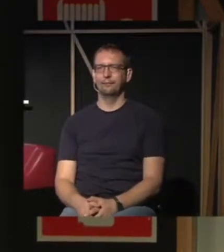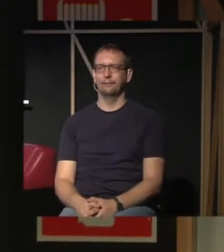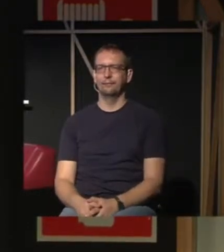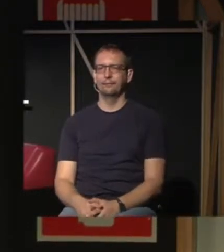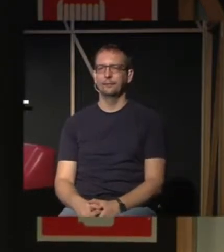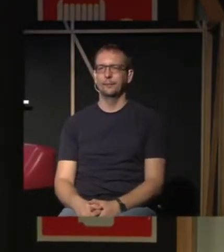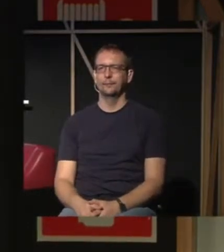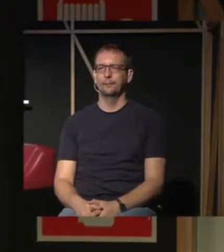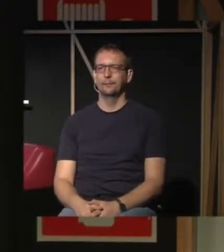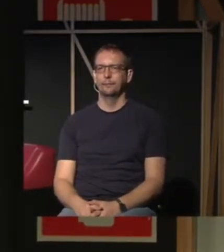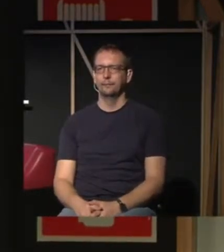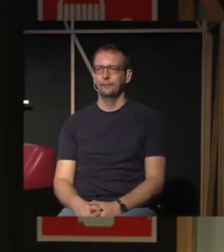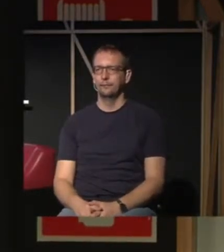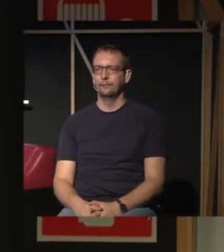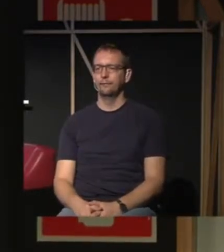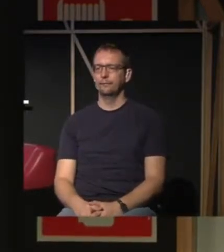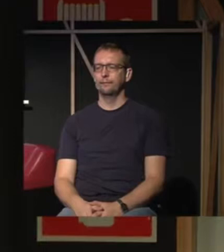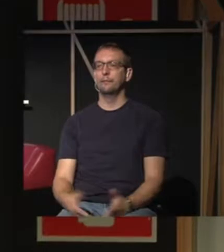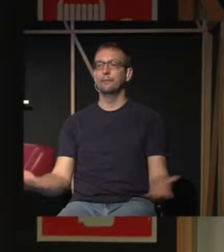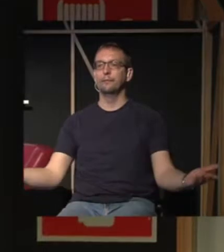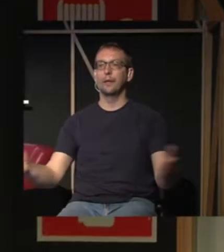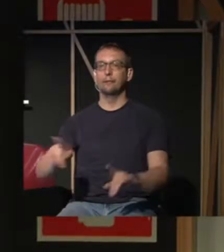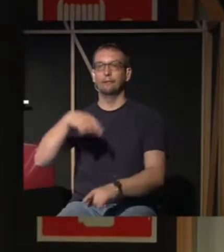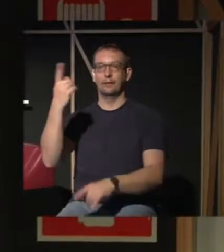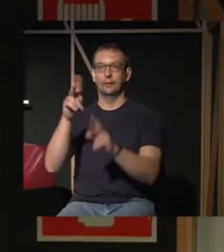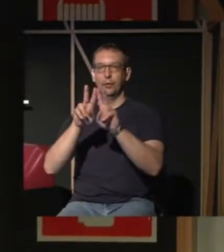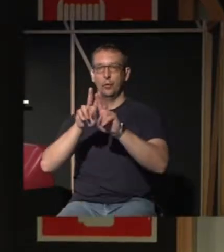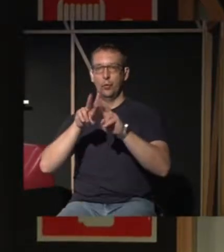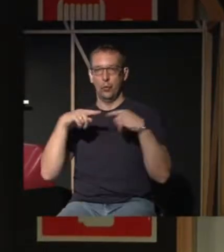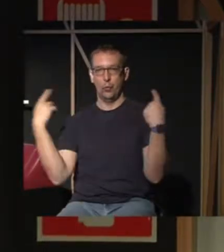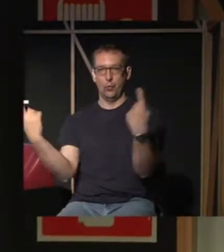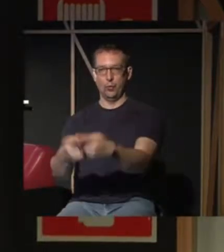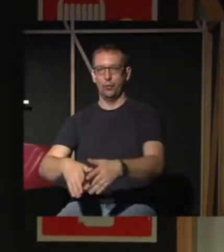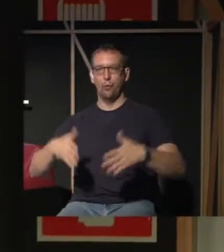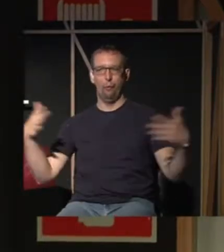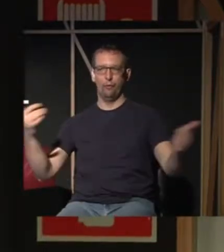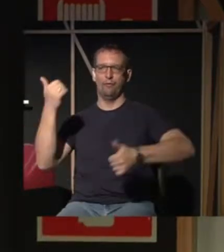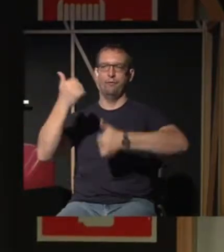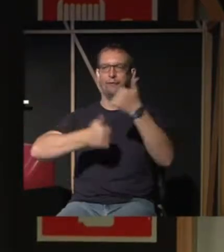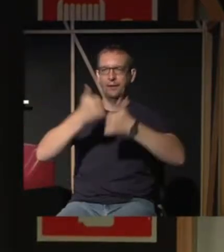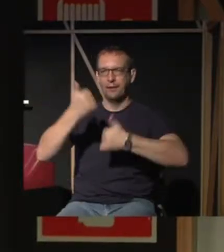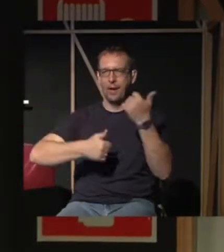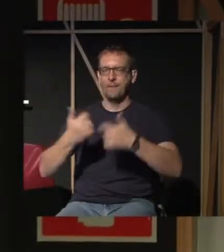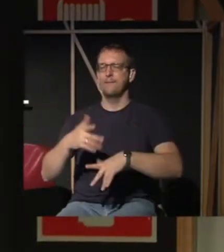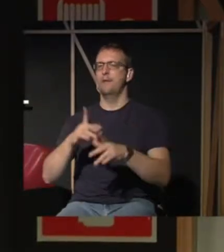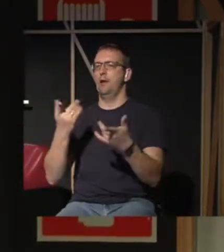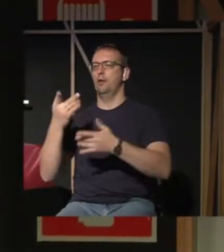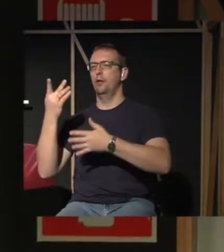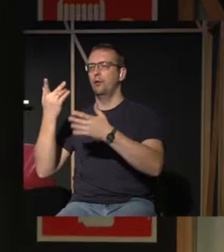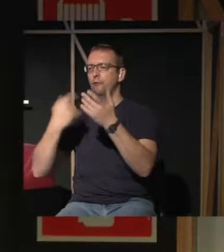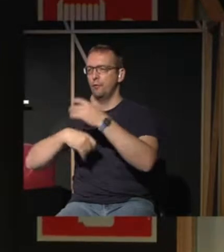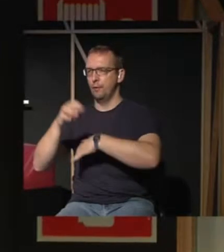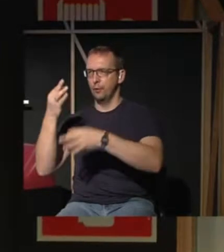to welcome Catherine Albany-Ward, founder of Colourblind Awareness, Patrick Gasser, head of Football and